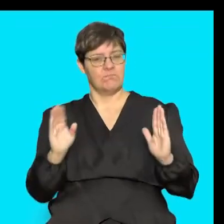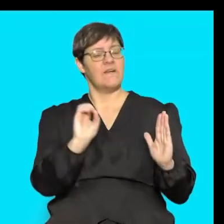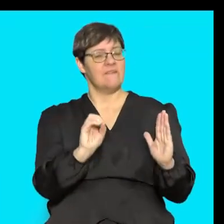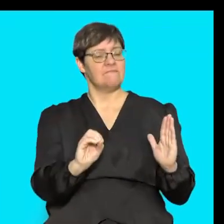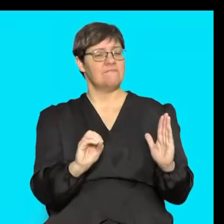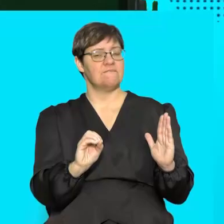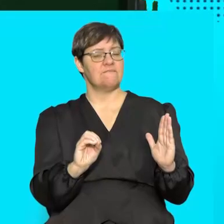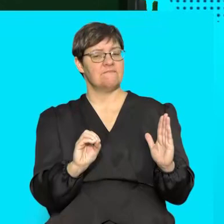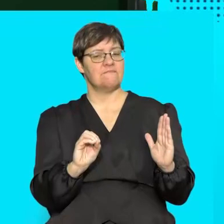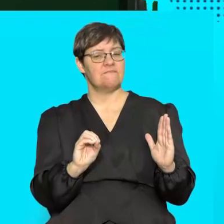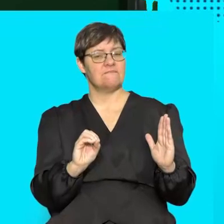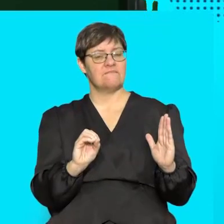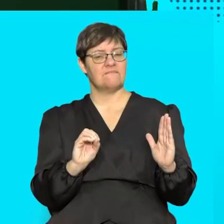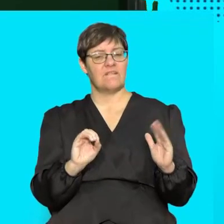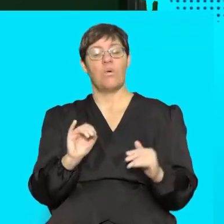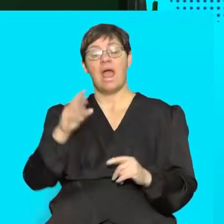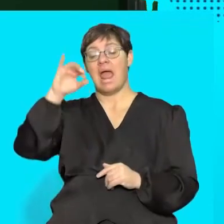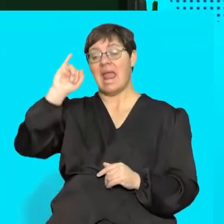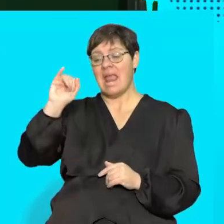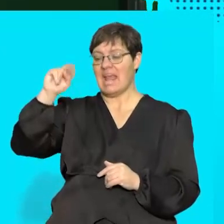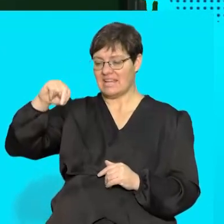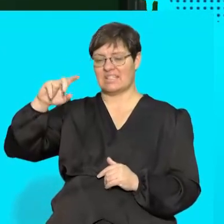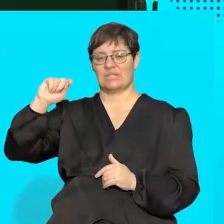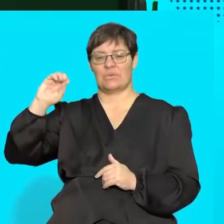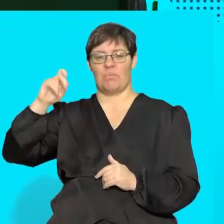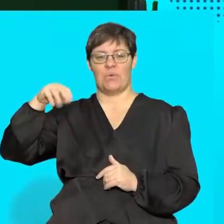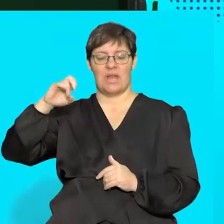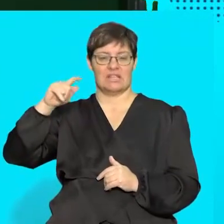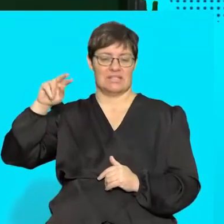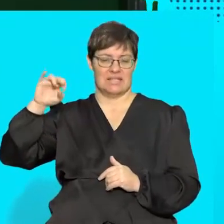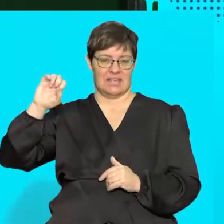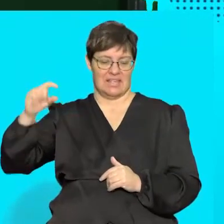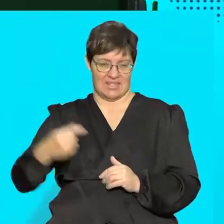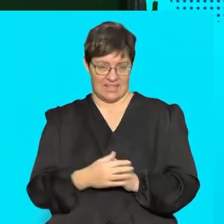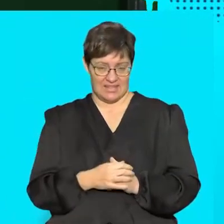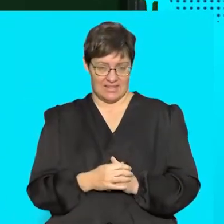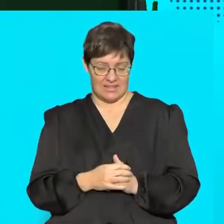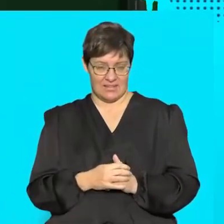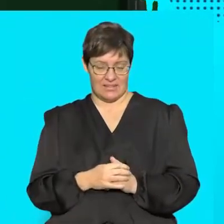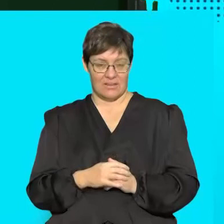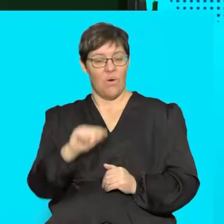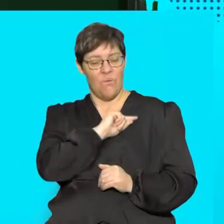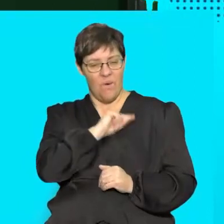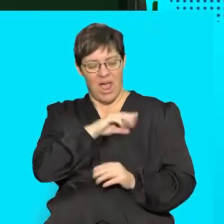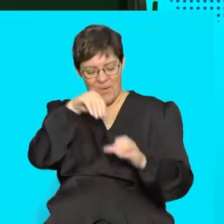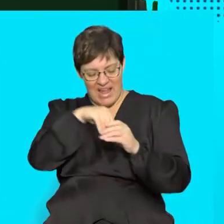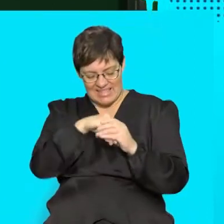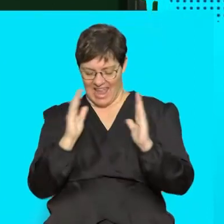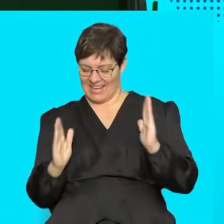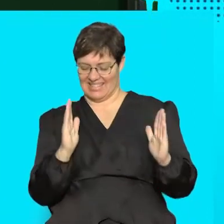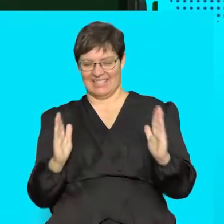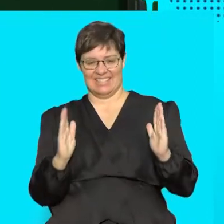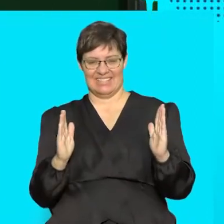range. We are interpolating. I'll use the word. We are interpolating because